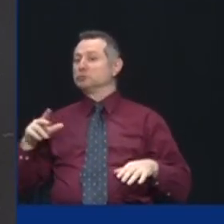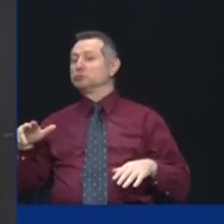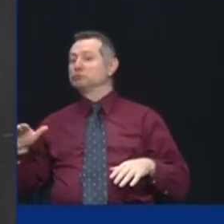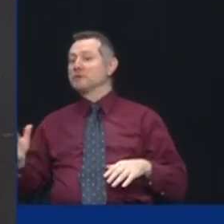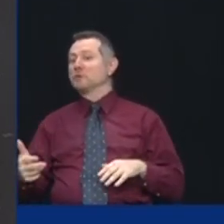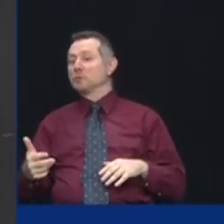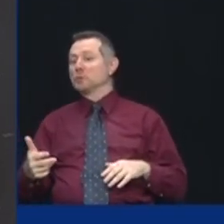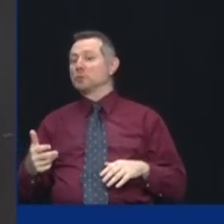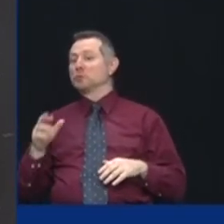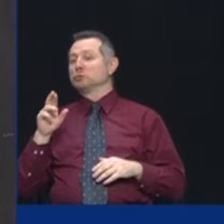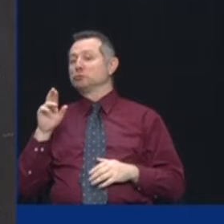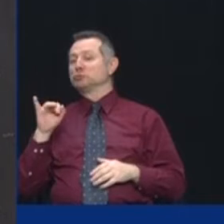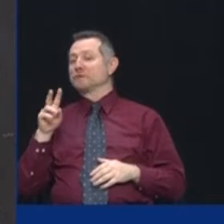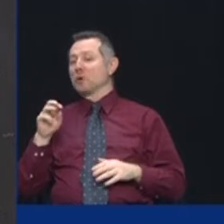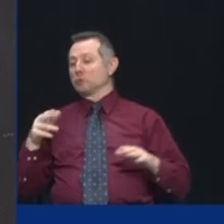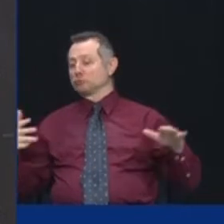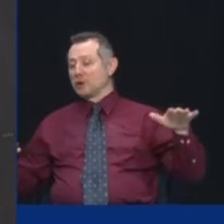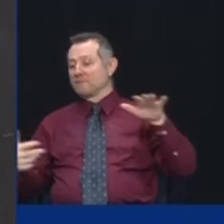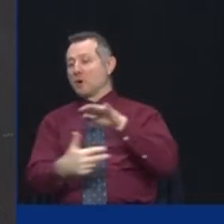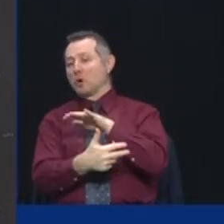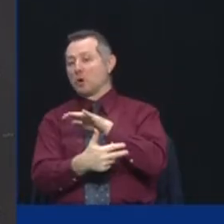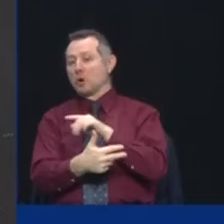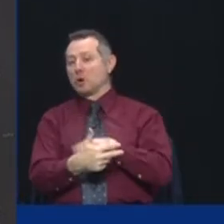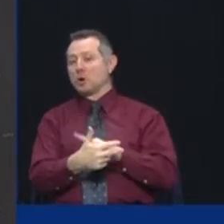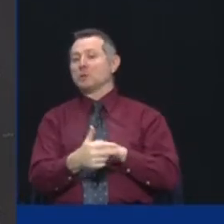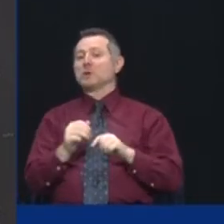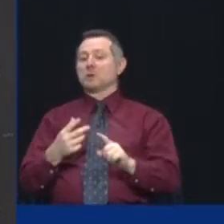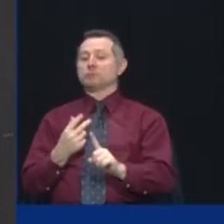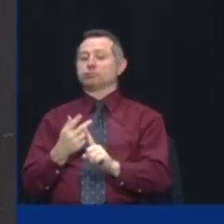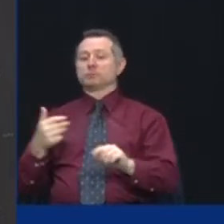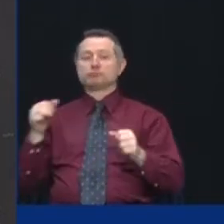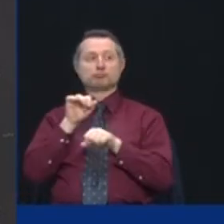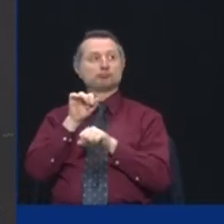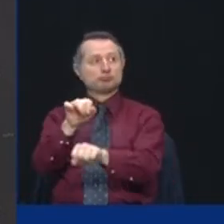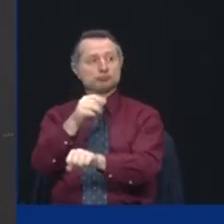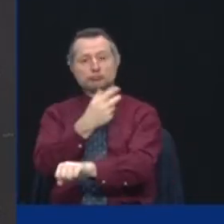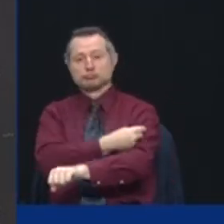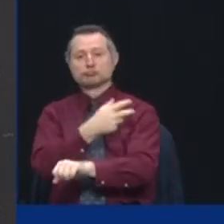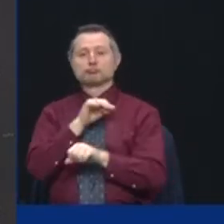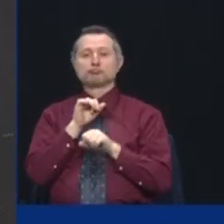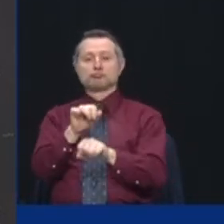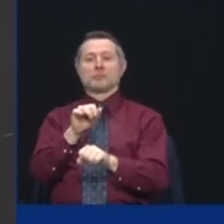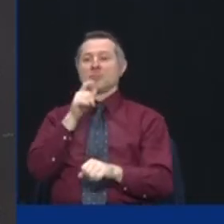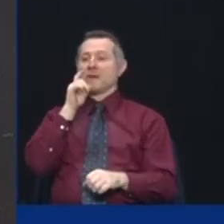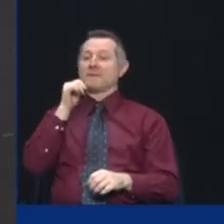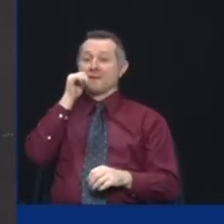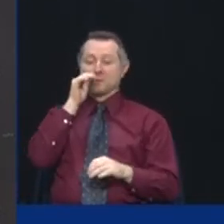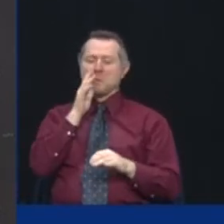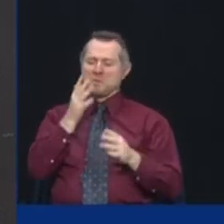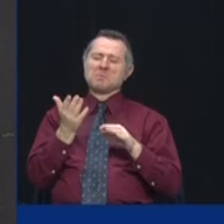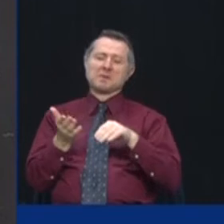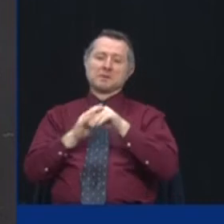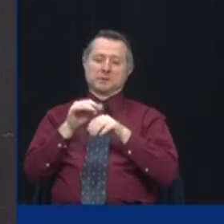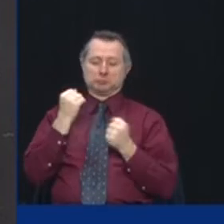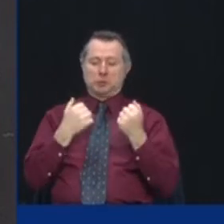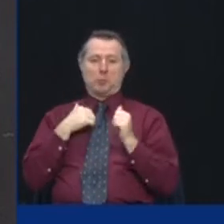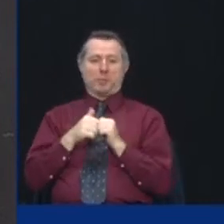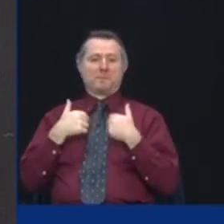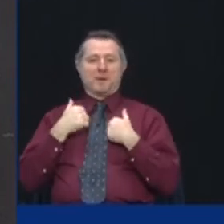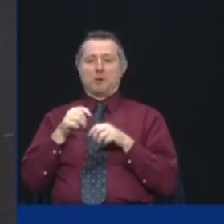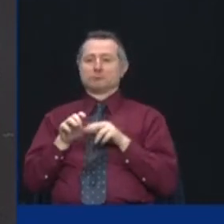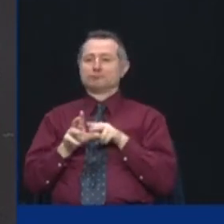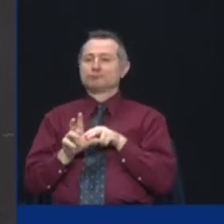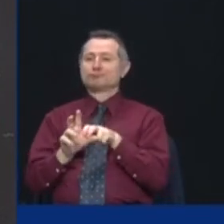our daily capacity. And we are reaching out through our community department to those groups that don't